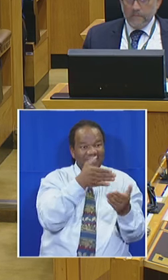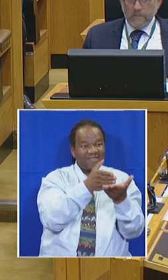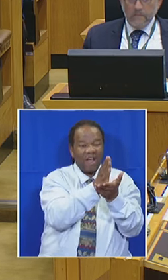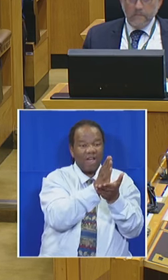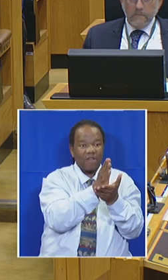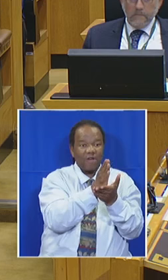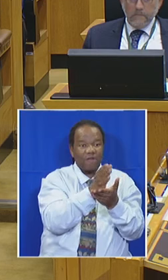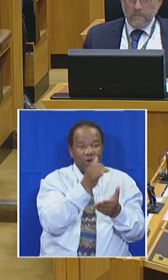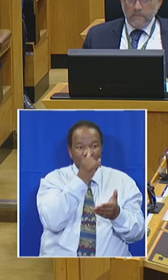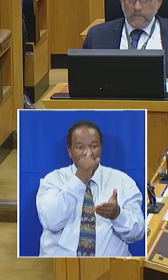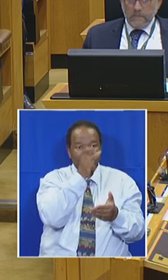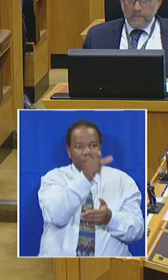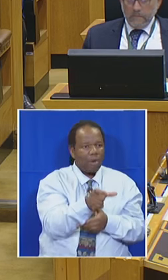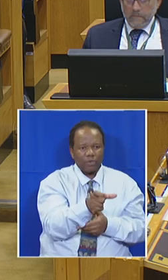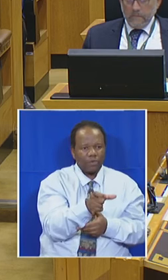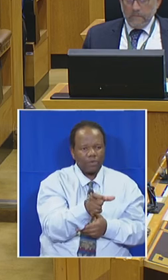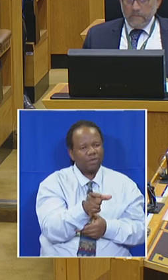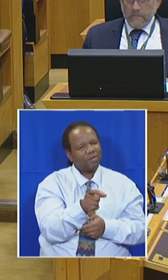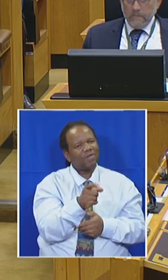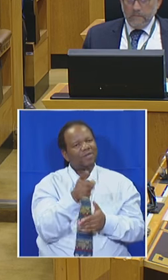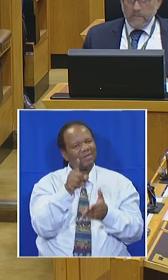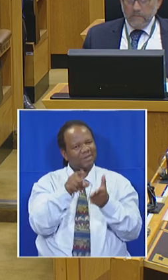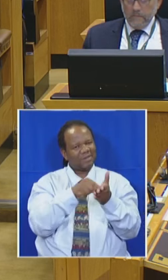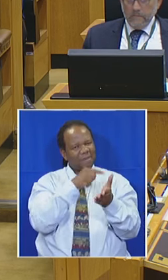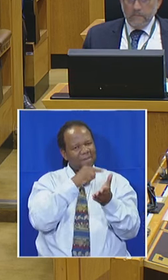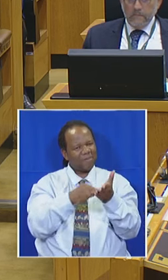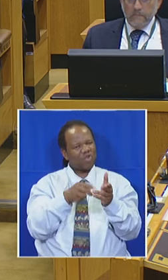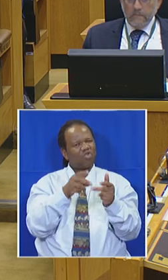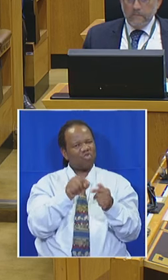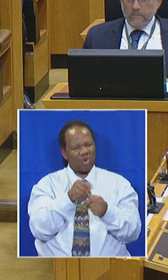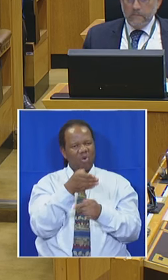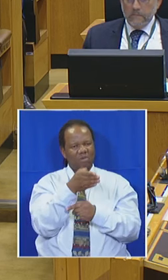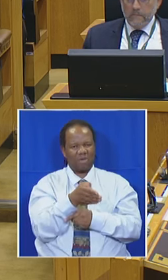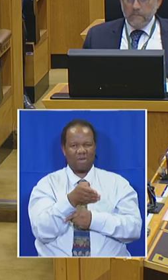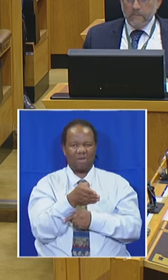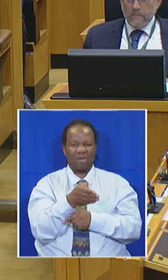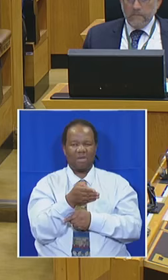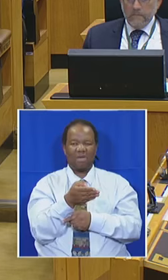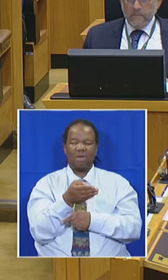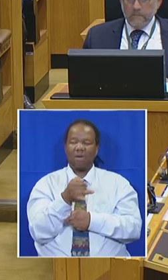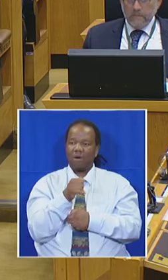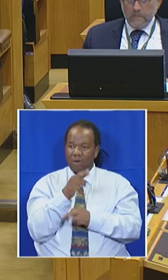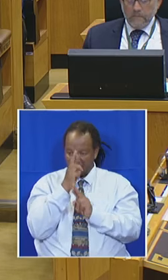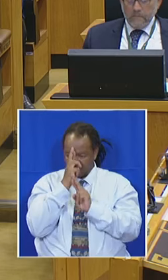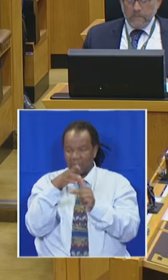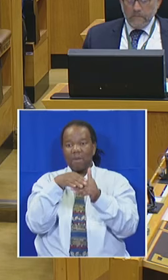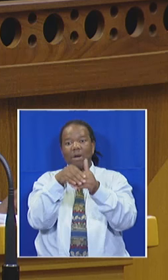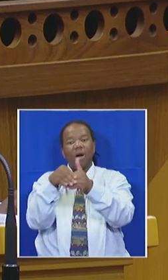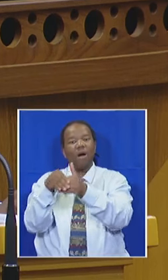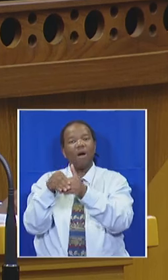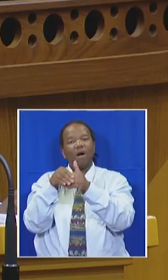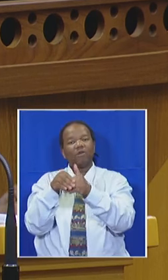to be looked at, and I'm sure this honorable house is a matter you should concern